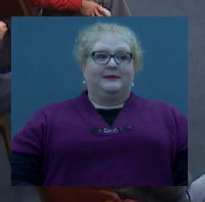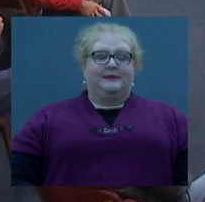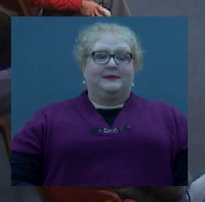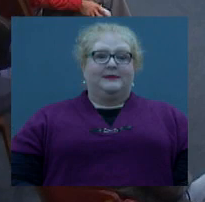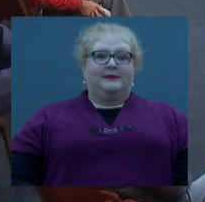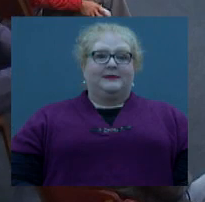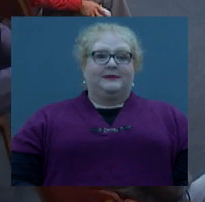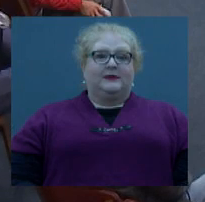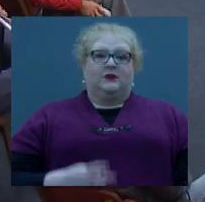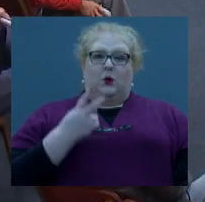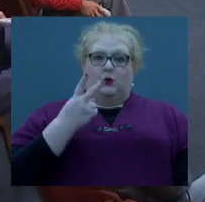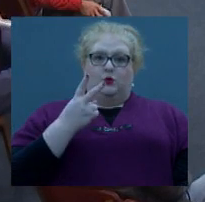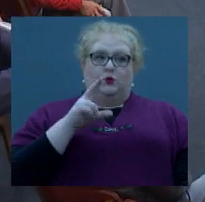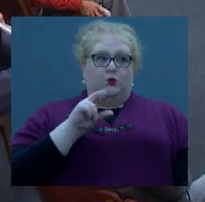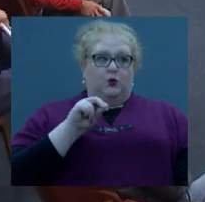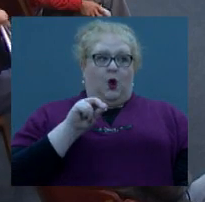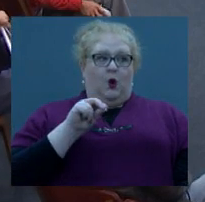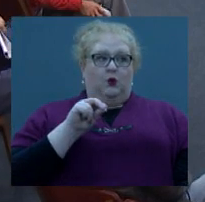two noes.